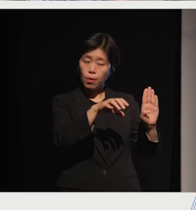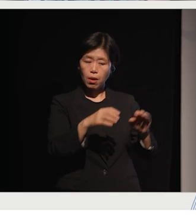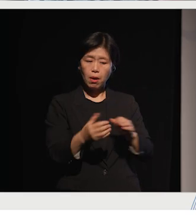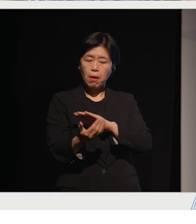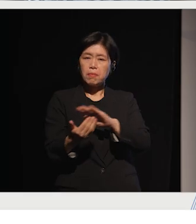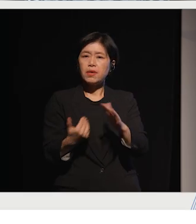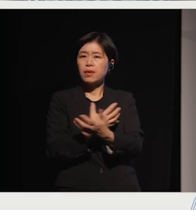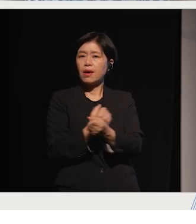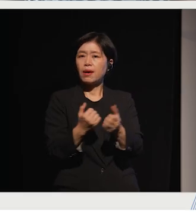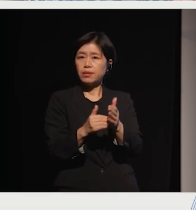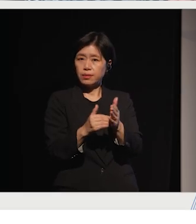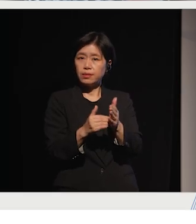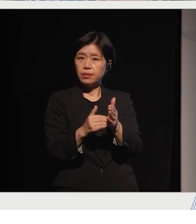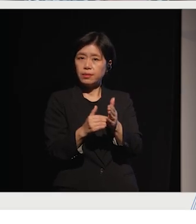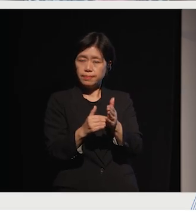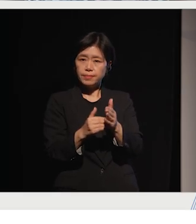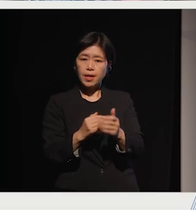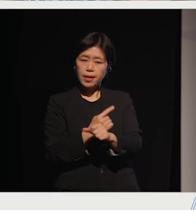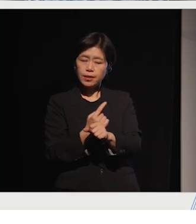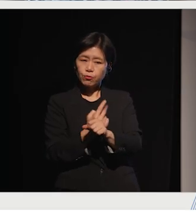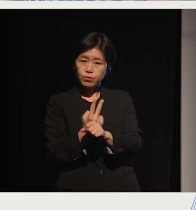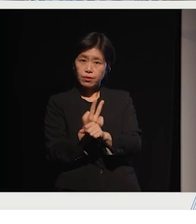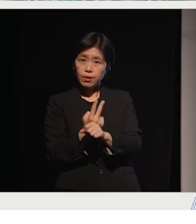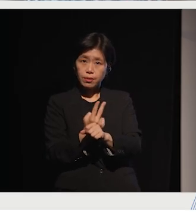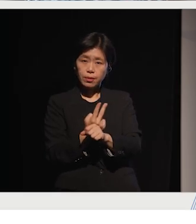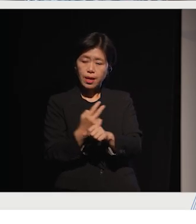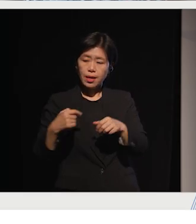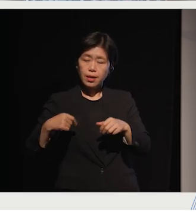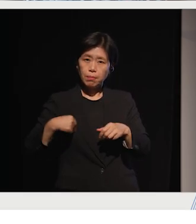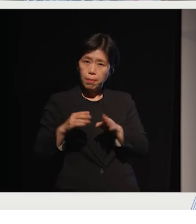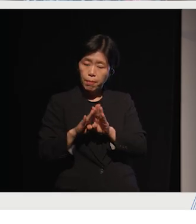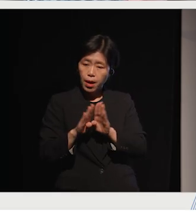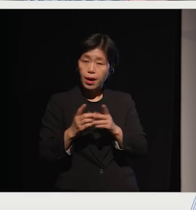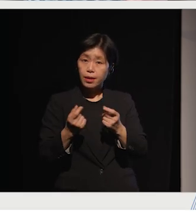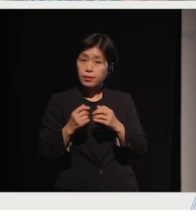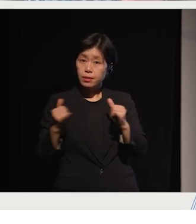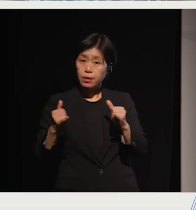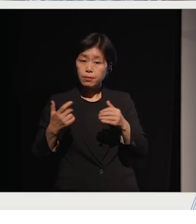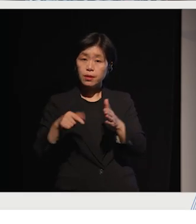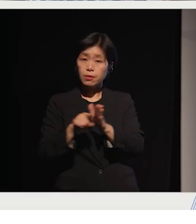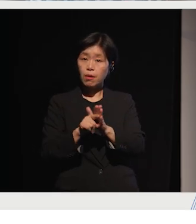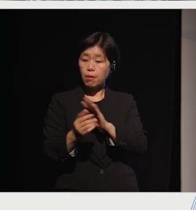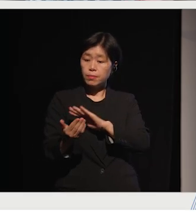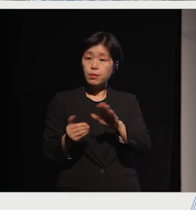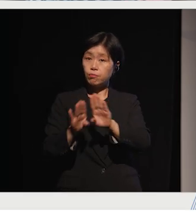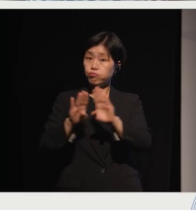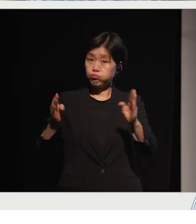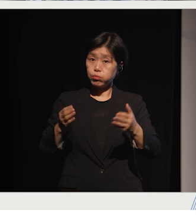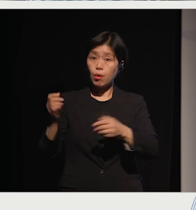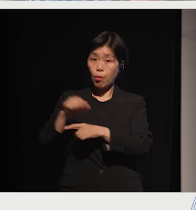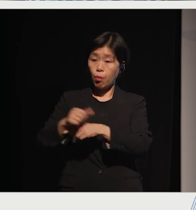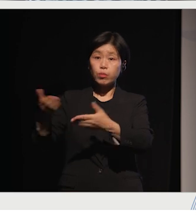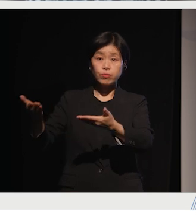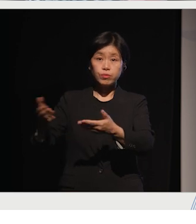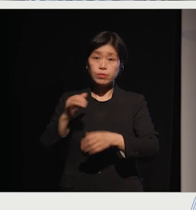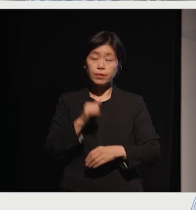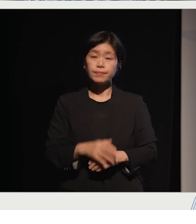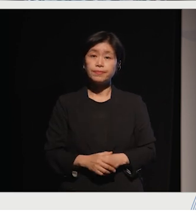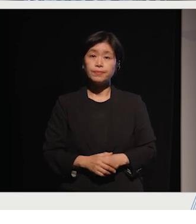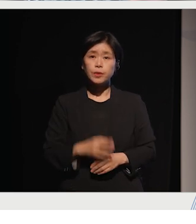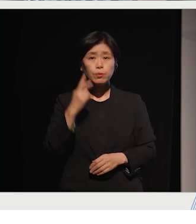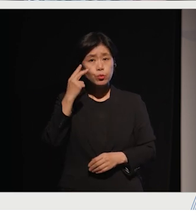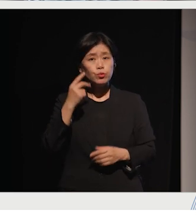advance. This type of program is very common in the United States. I'd say it's probably one of, if not the